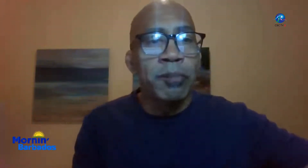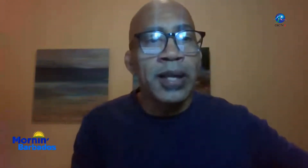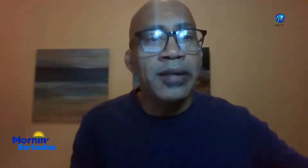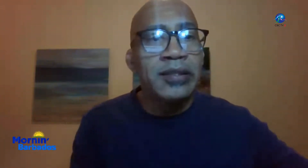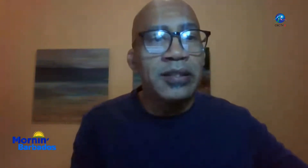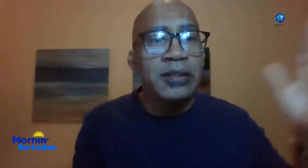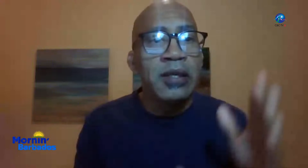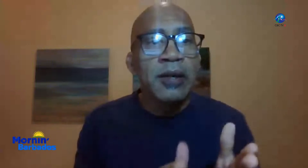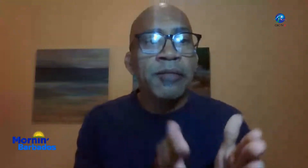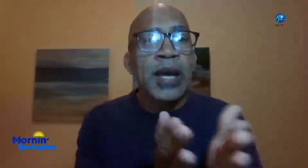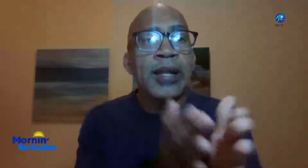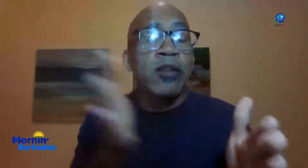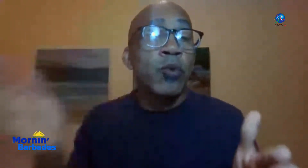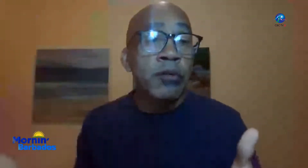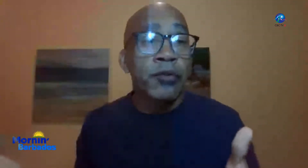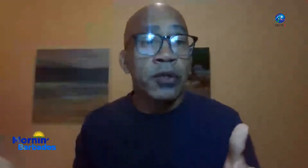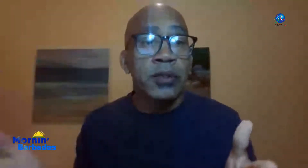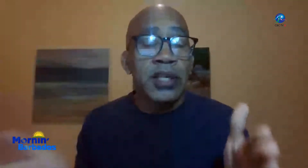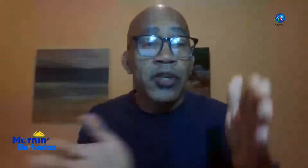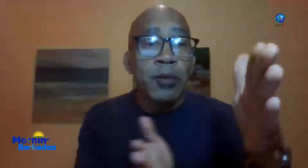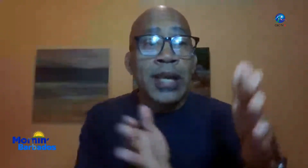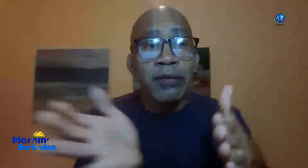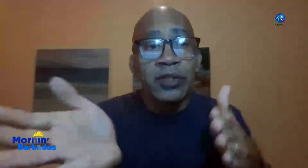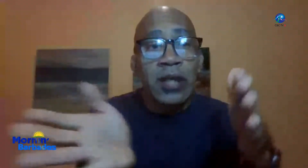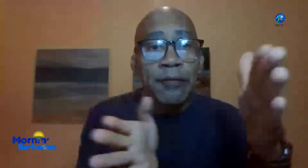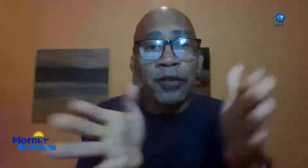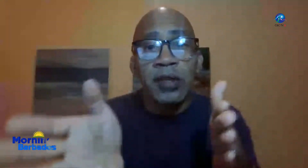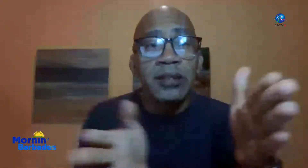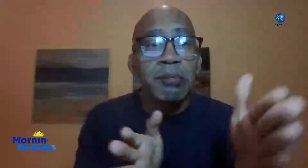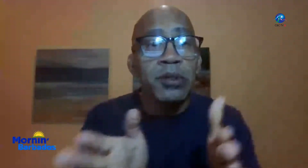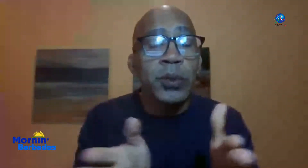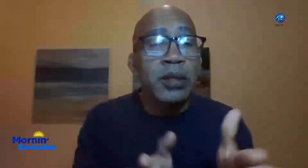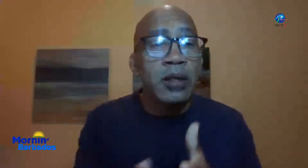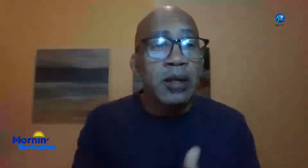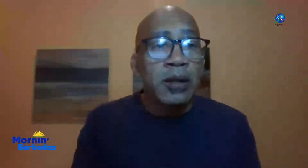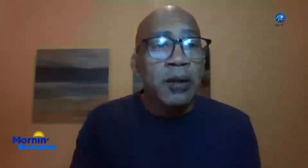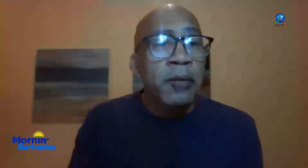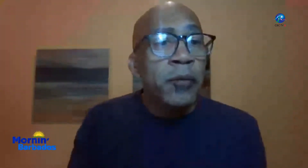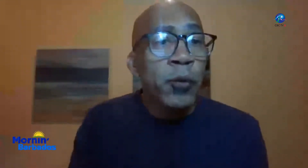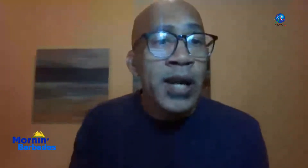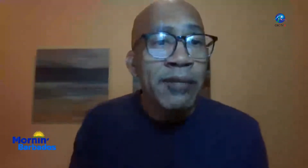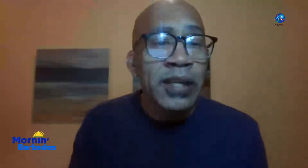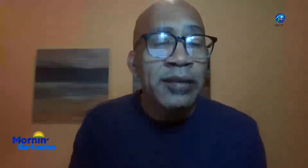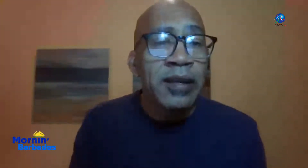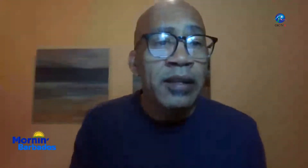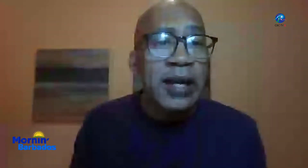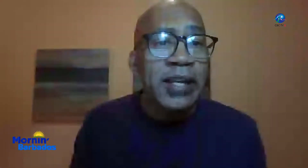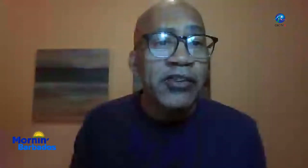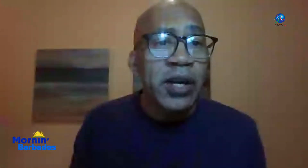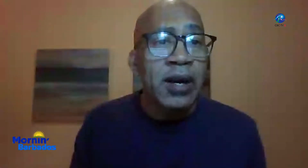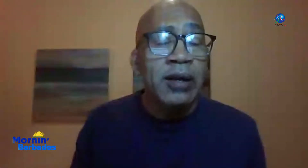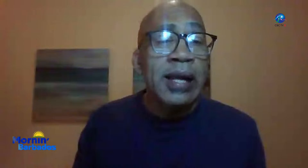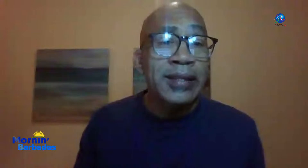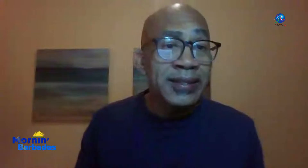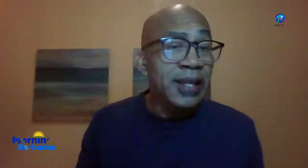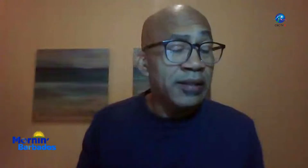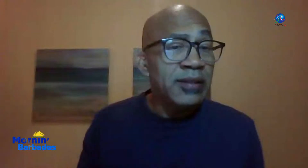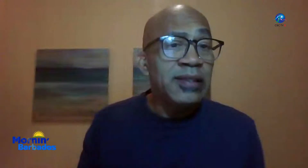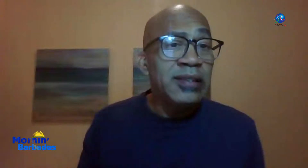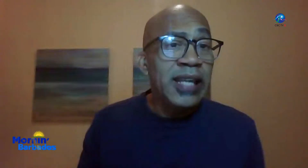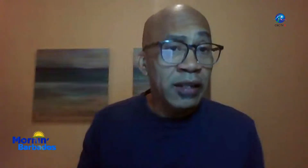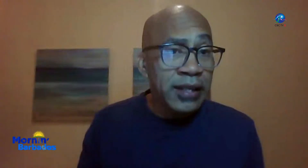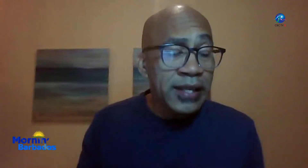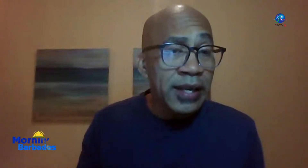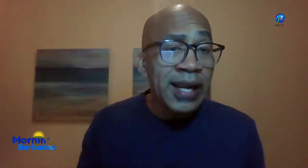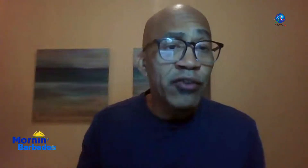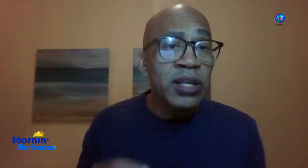extreme leadership tendencies and the workforce. And HR would kind of soften things in between. we're advocating that HR, as I